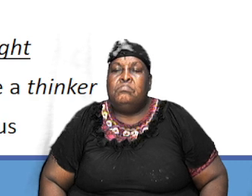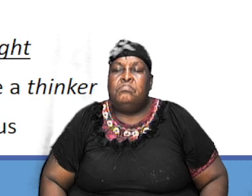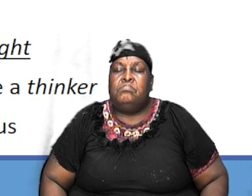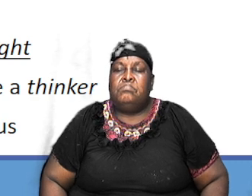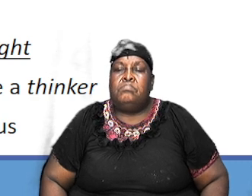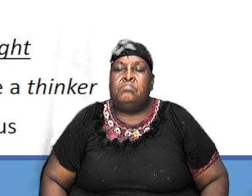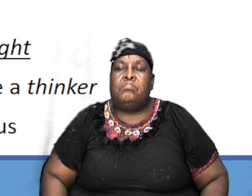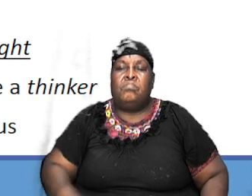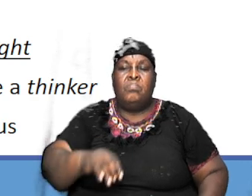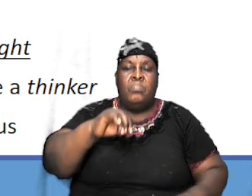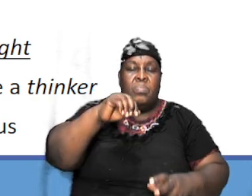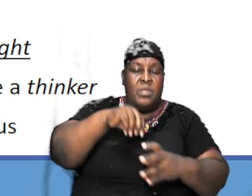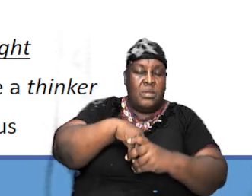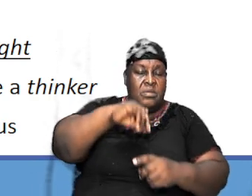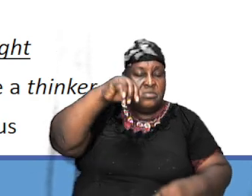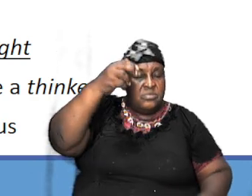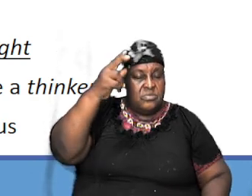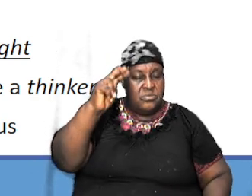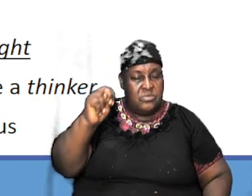In John 1,